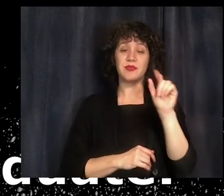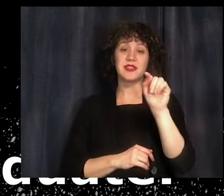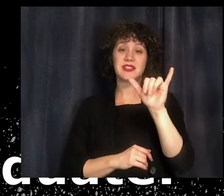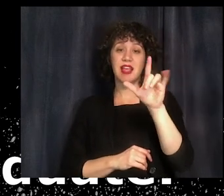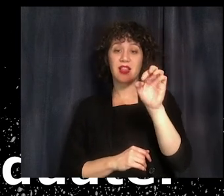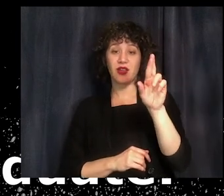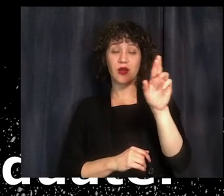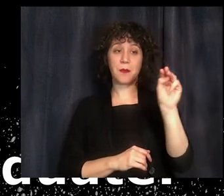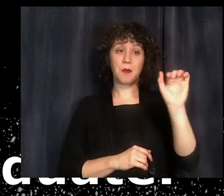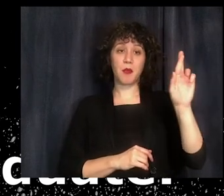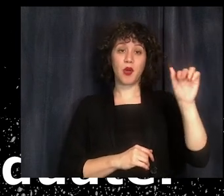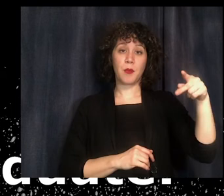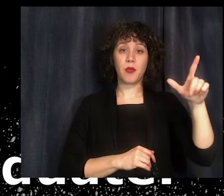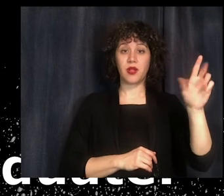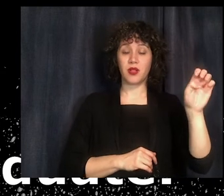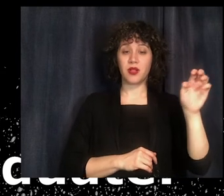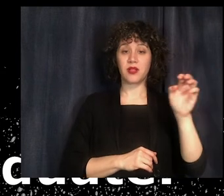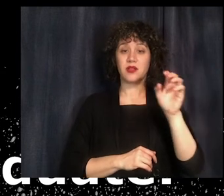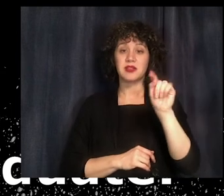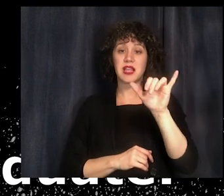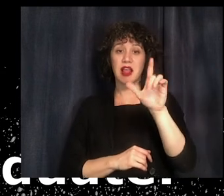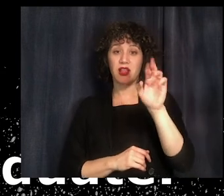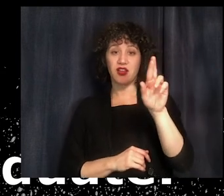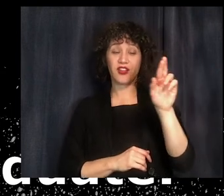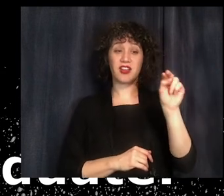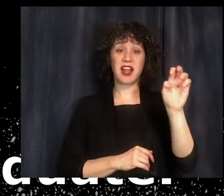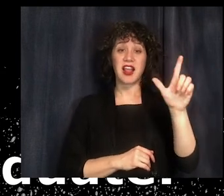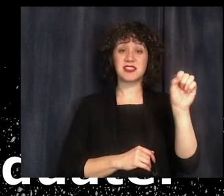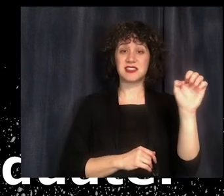Taylor Marple. Taylor Nelson.